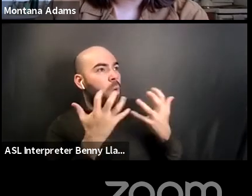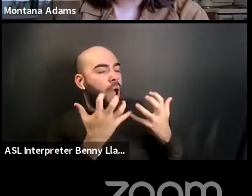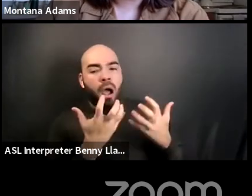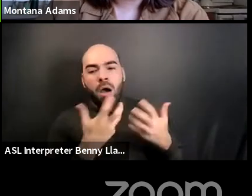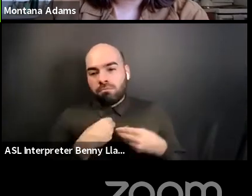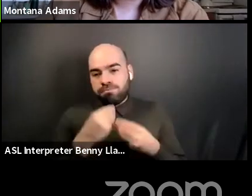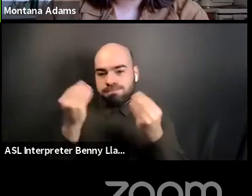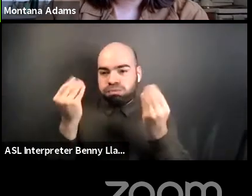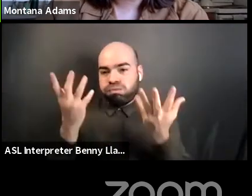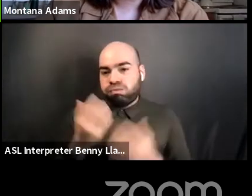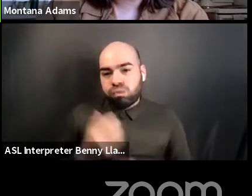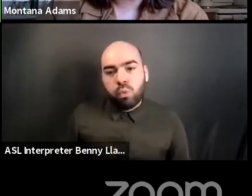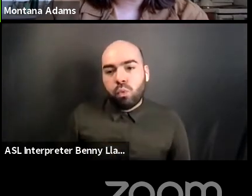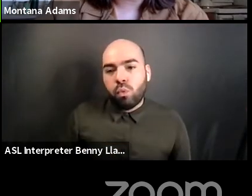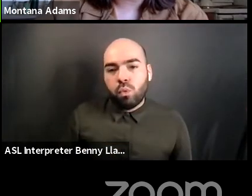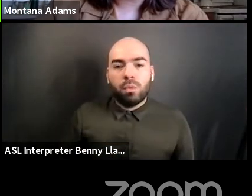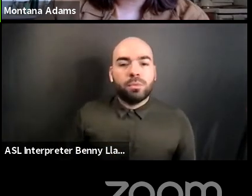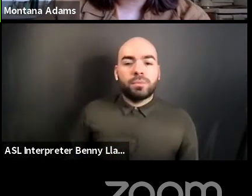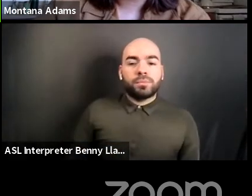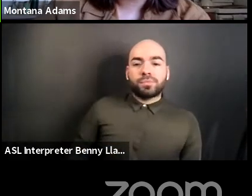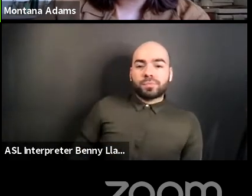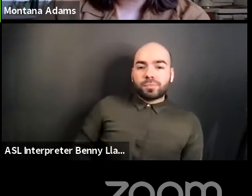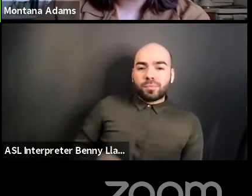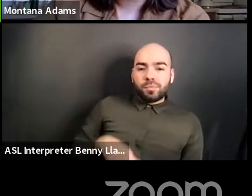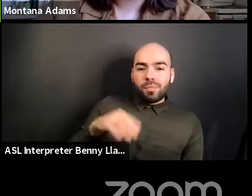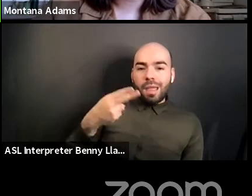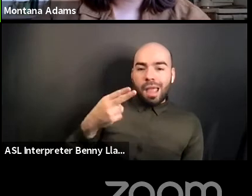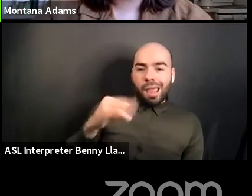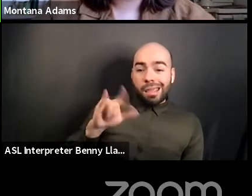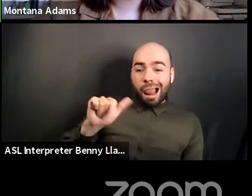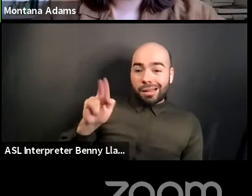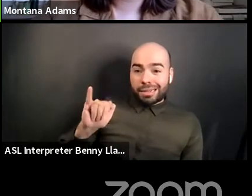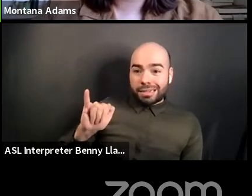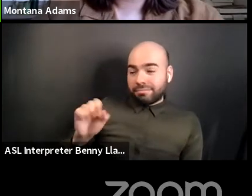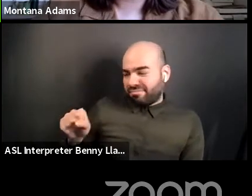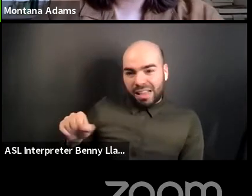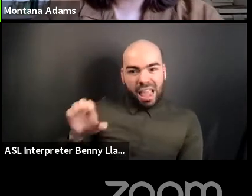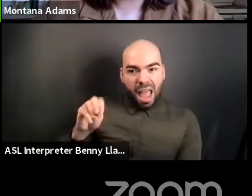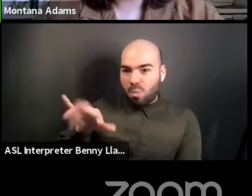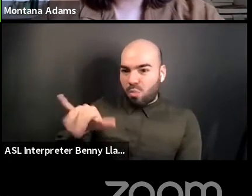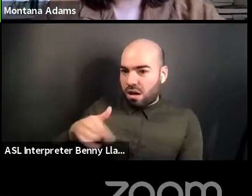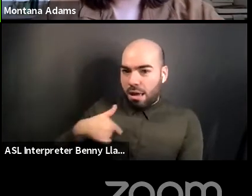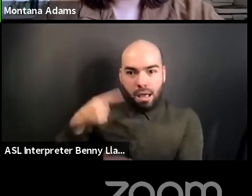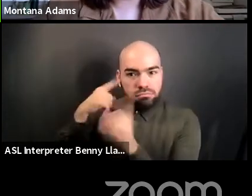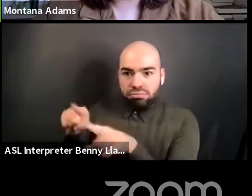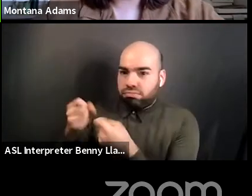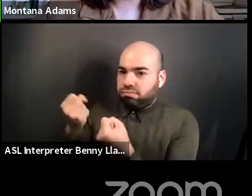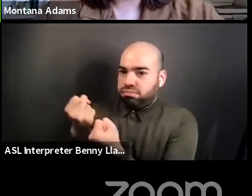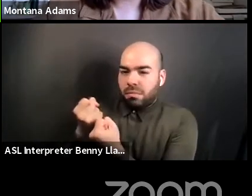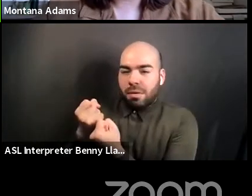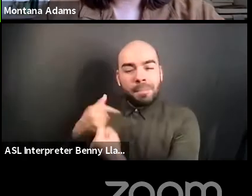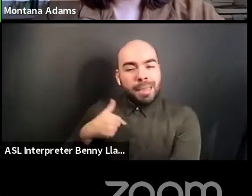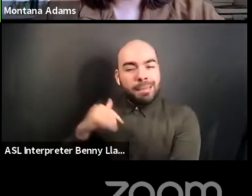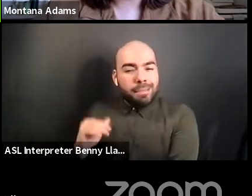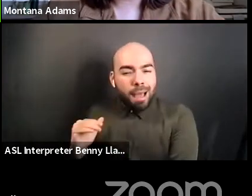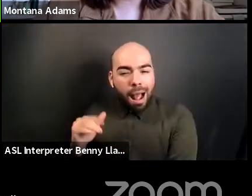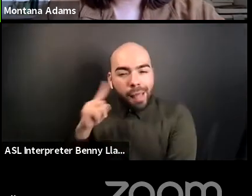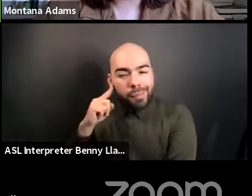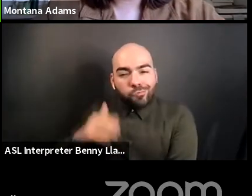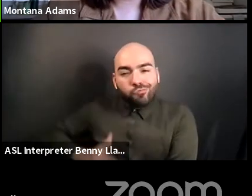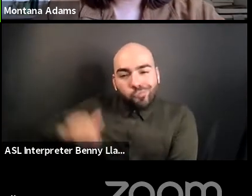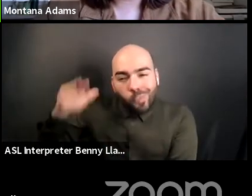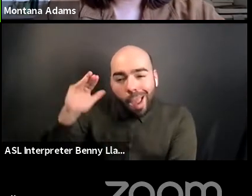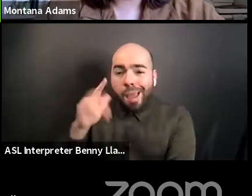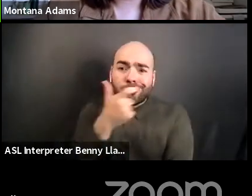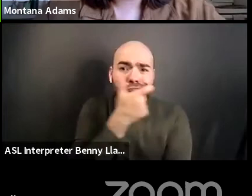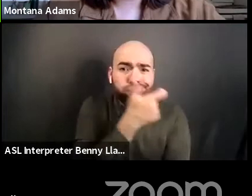I totally agree, Emery. When I was little, I think we all grew up watching like Western theater and just